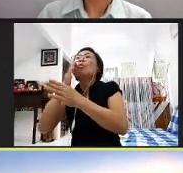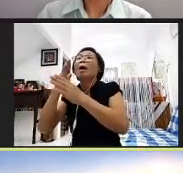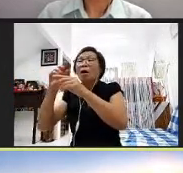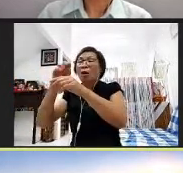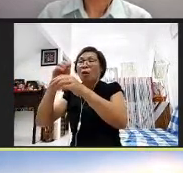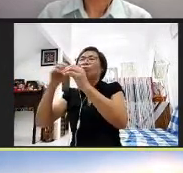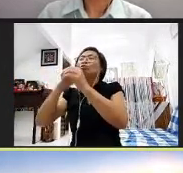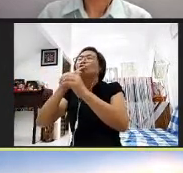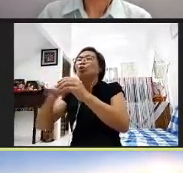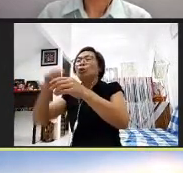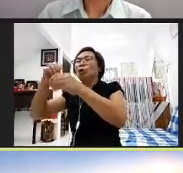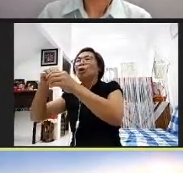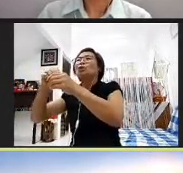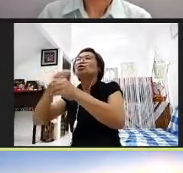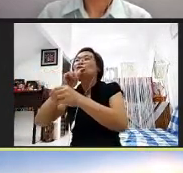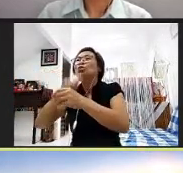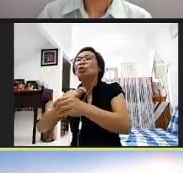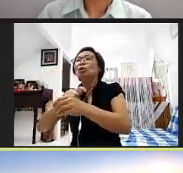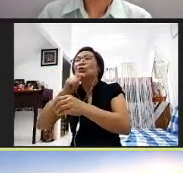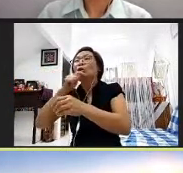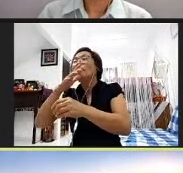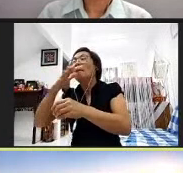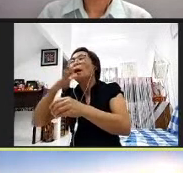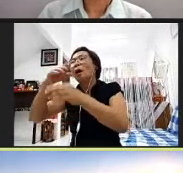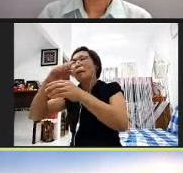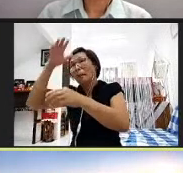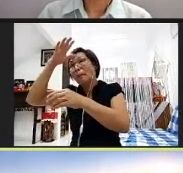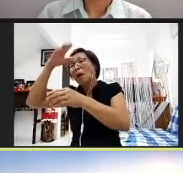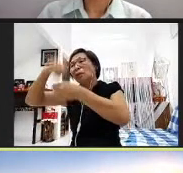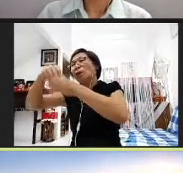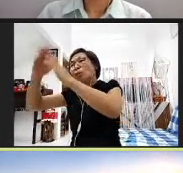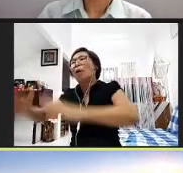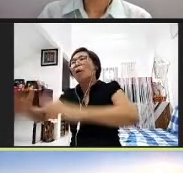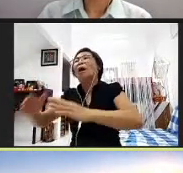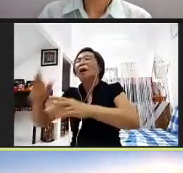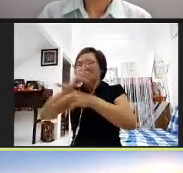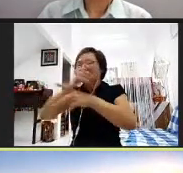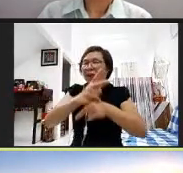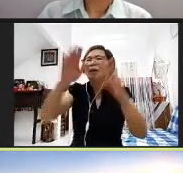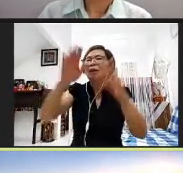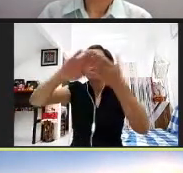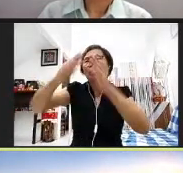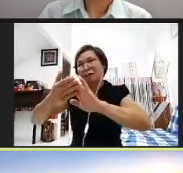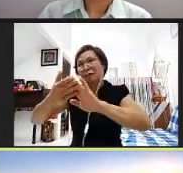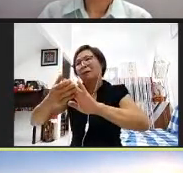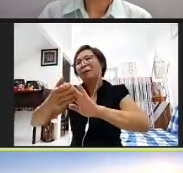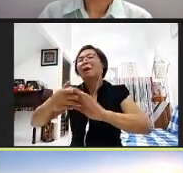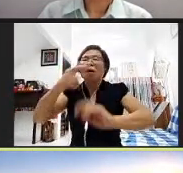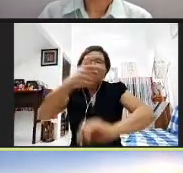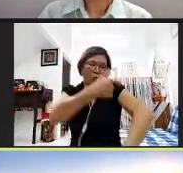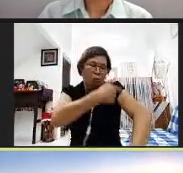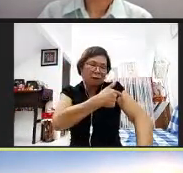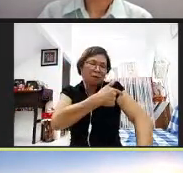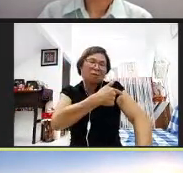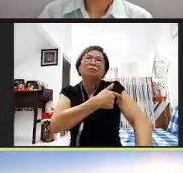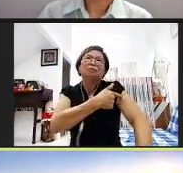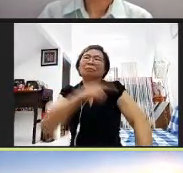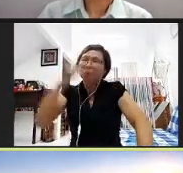community? Okay, so I think the vaccines is the answer to